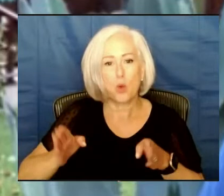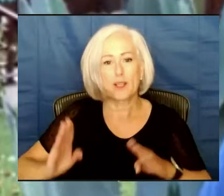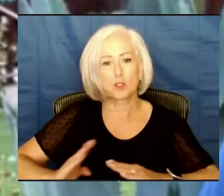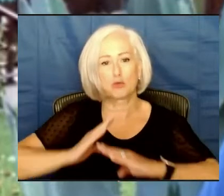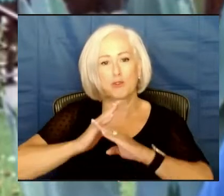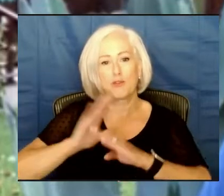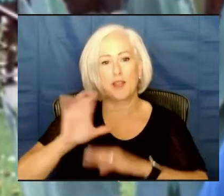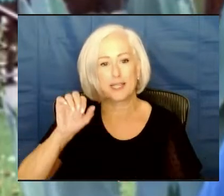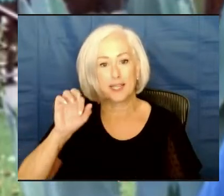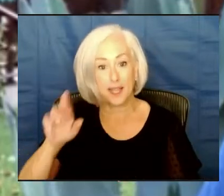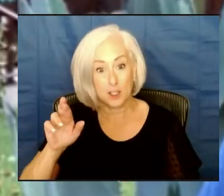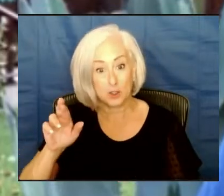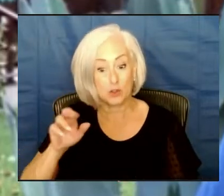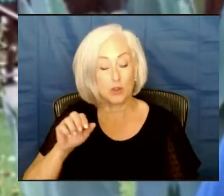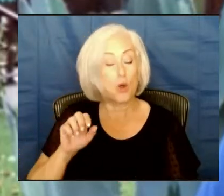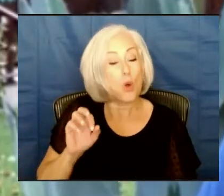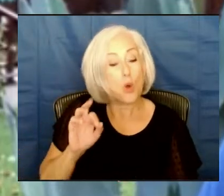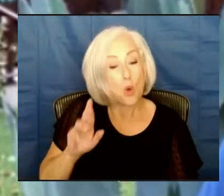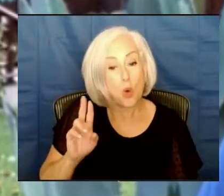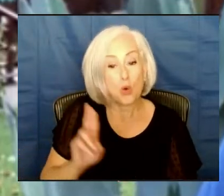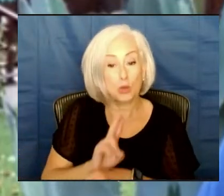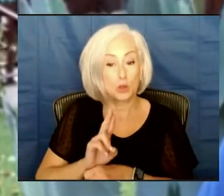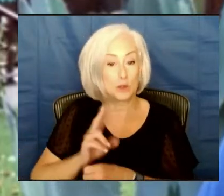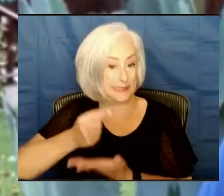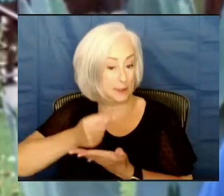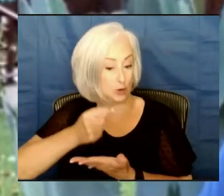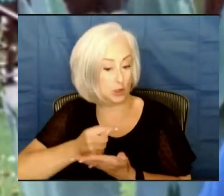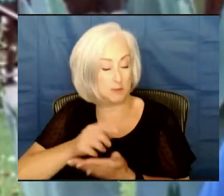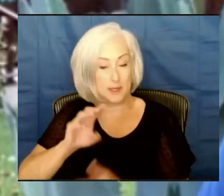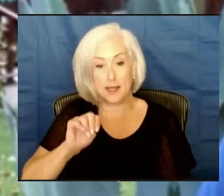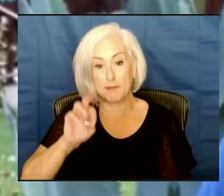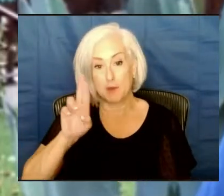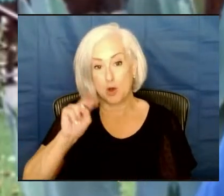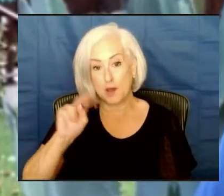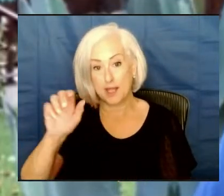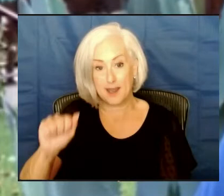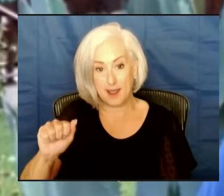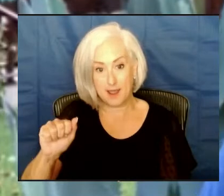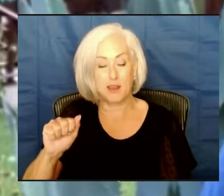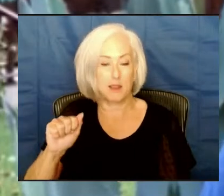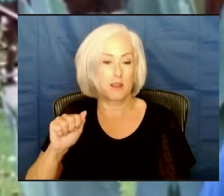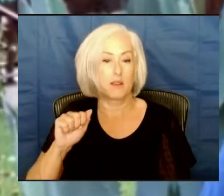treatment with mRNA platforms. So hopefully,